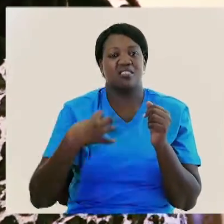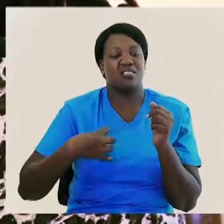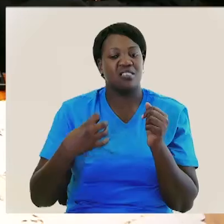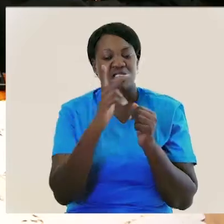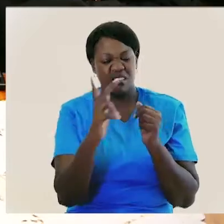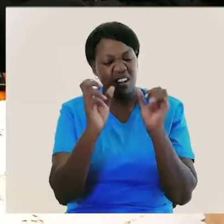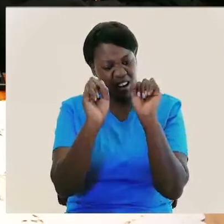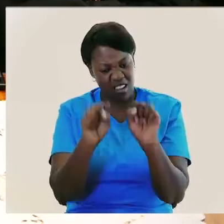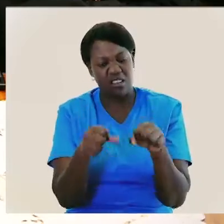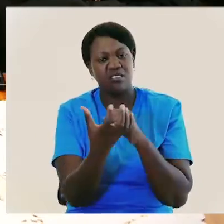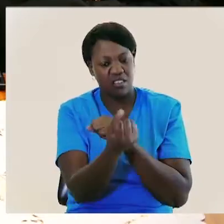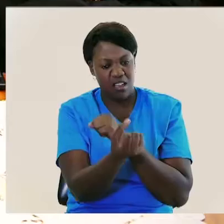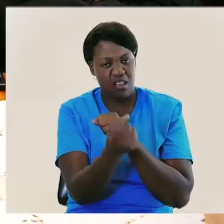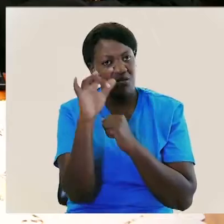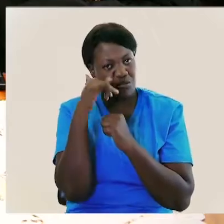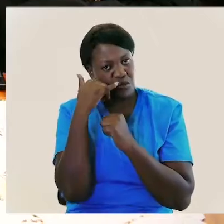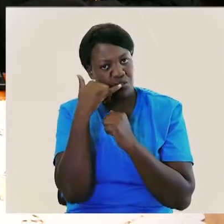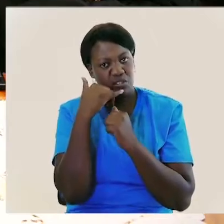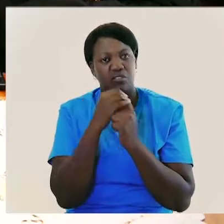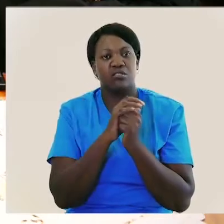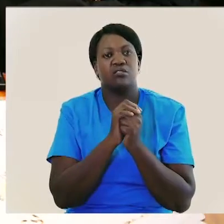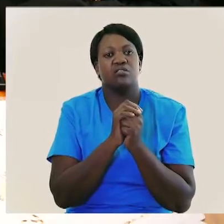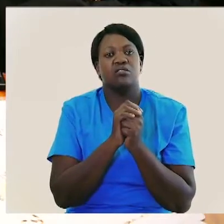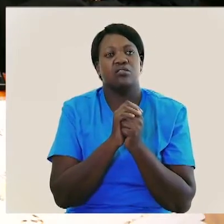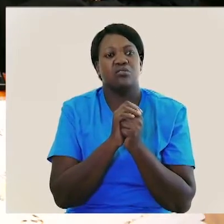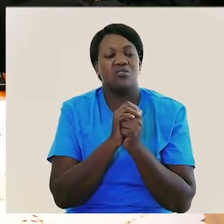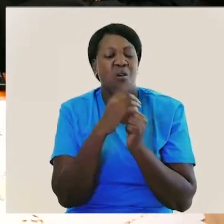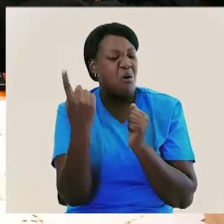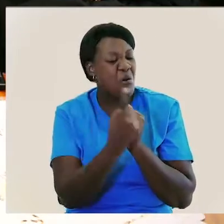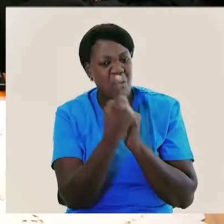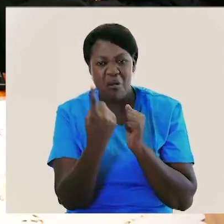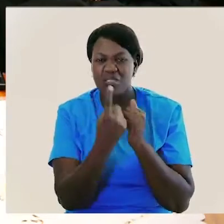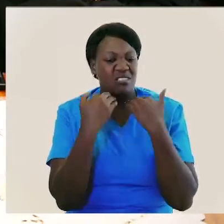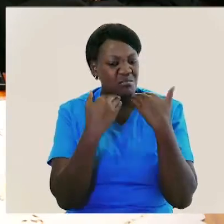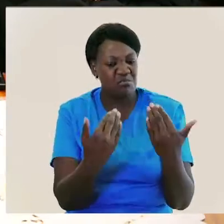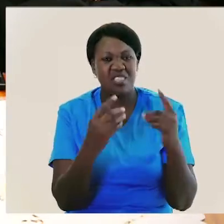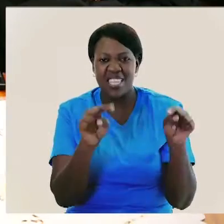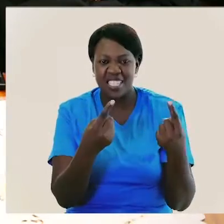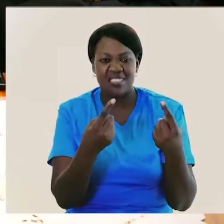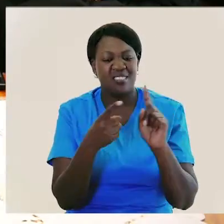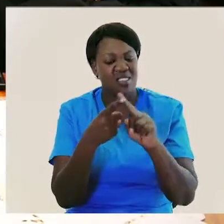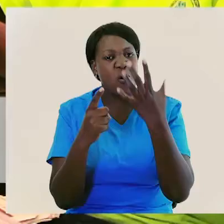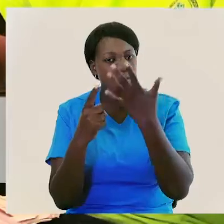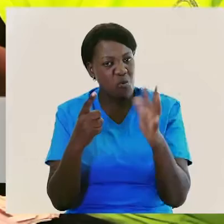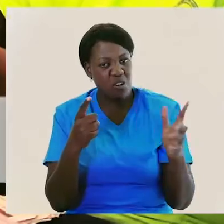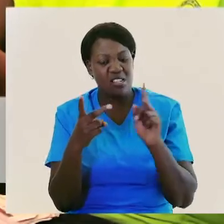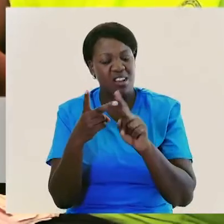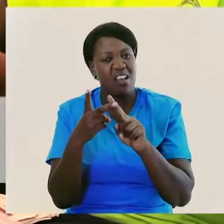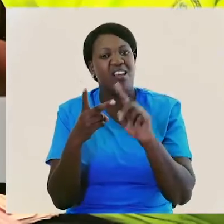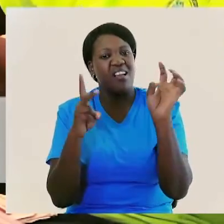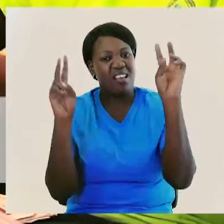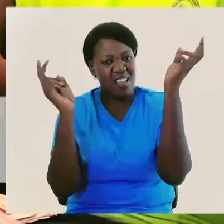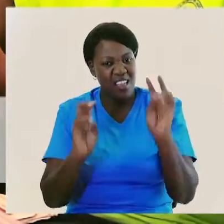Yes. We are providing you with the basic needs in life, like water,